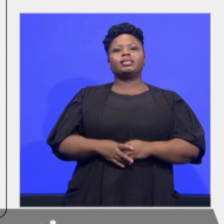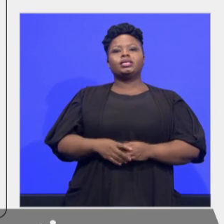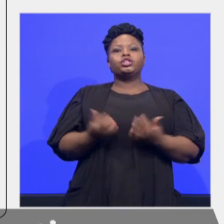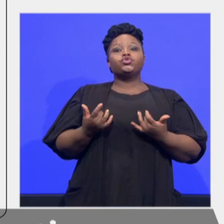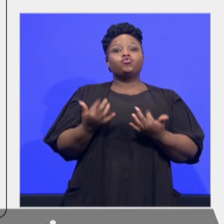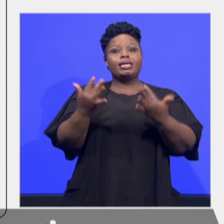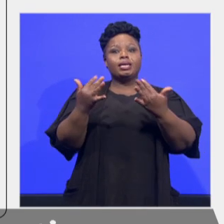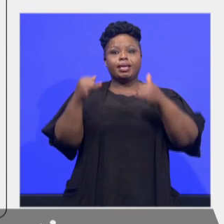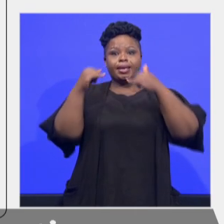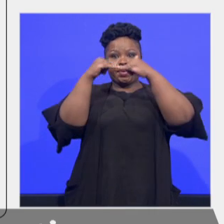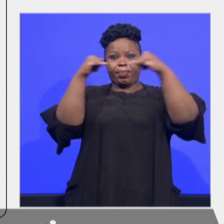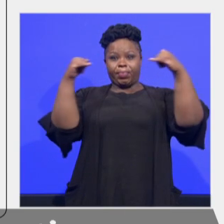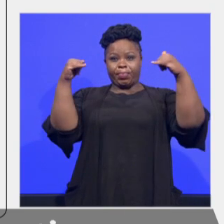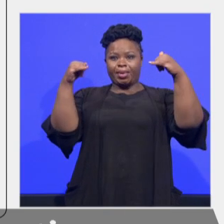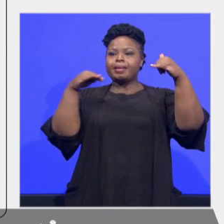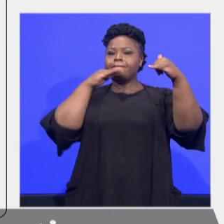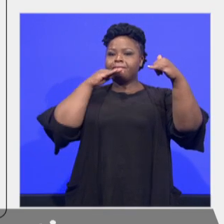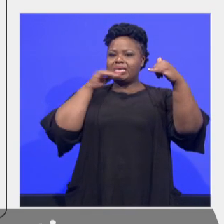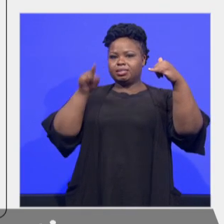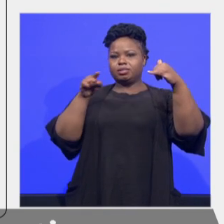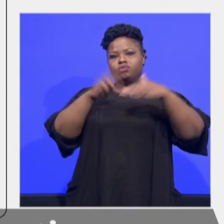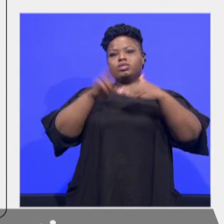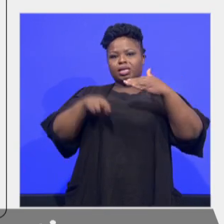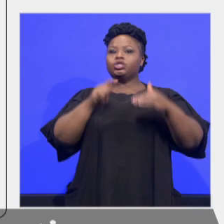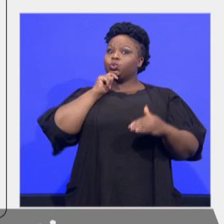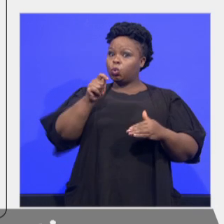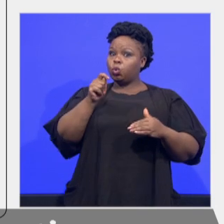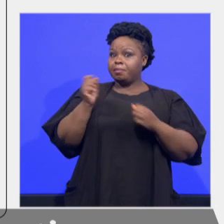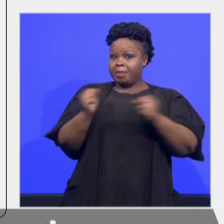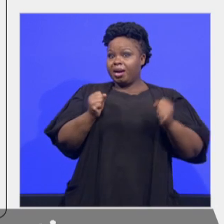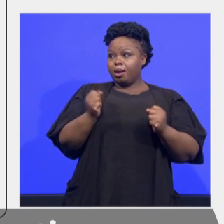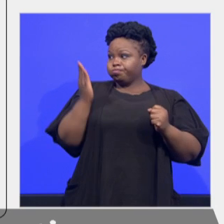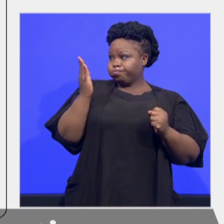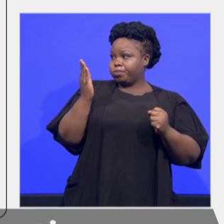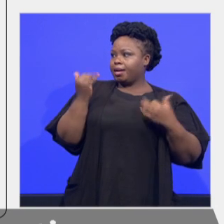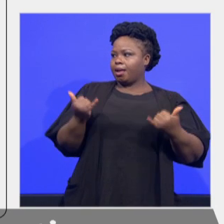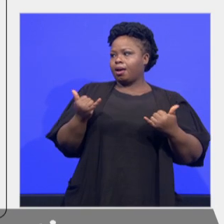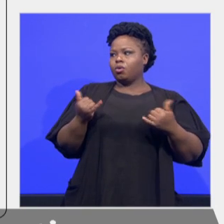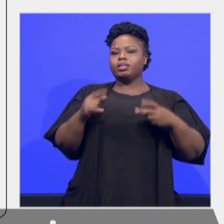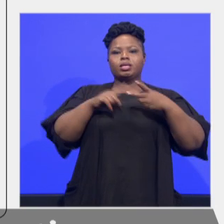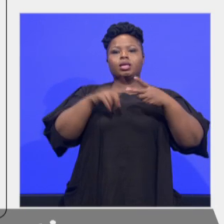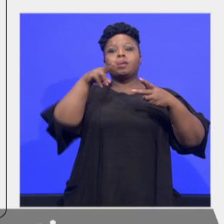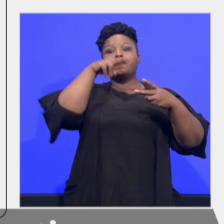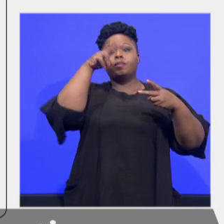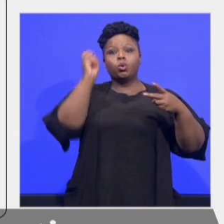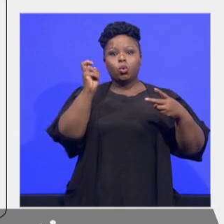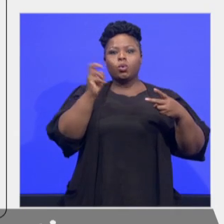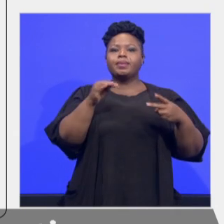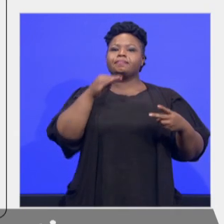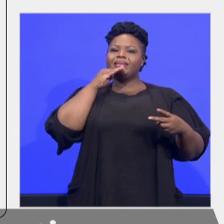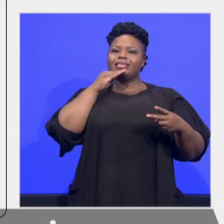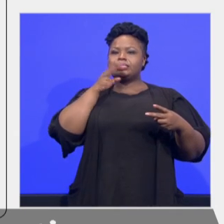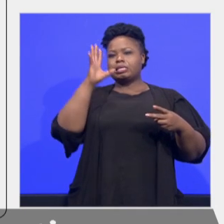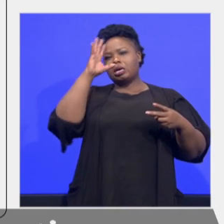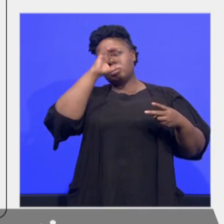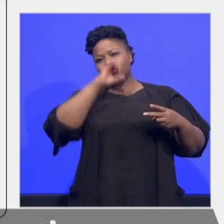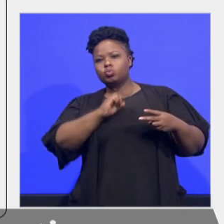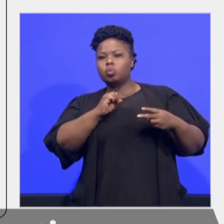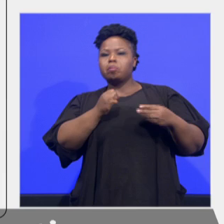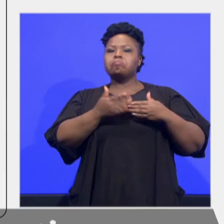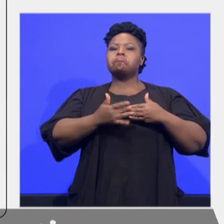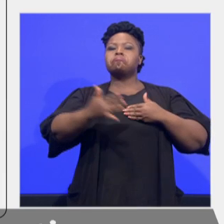green bar means that's the actual result that is currently on the board, and the blue bar means that's the result predicted by